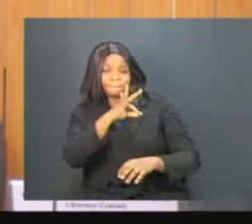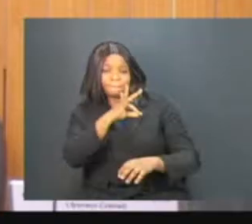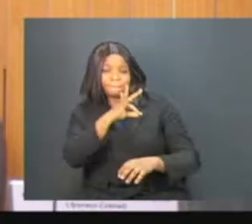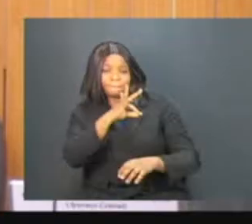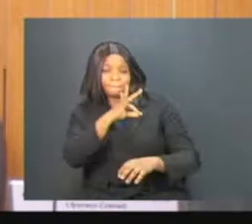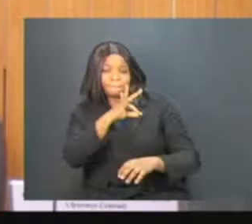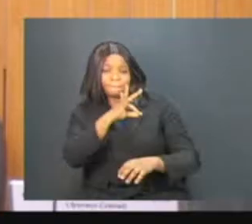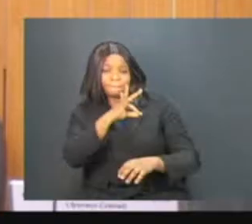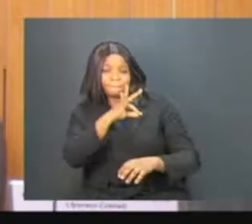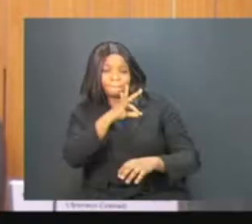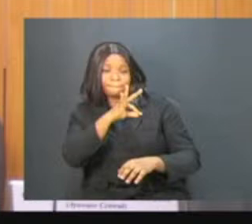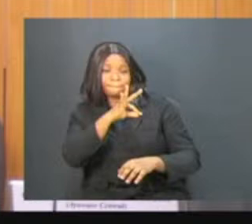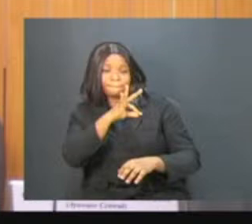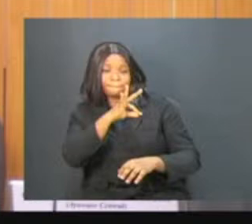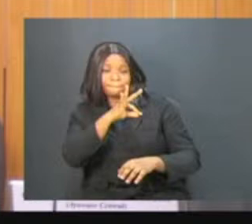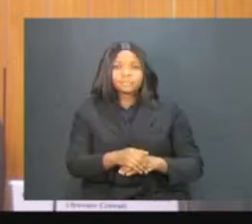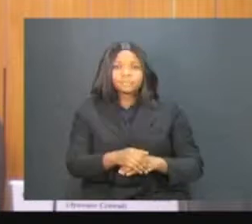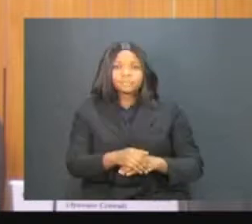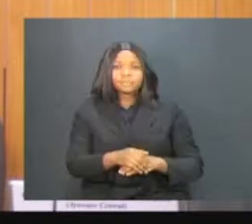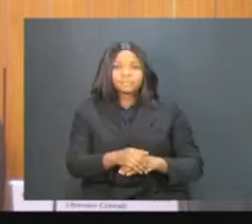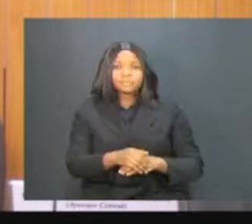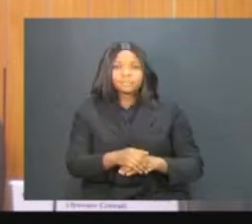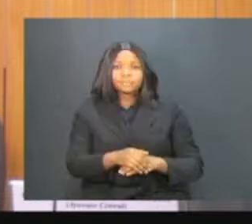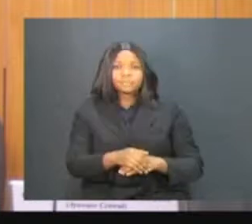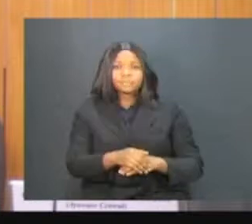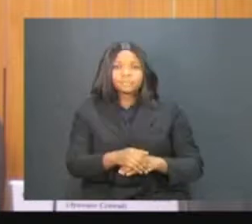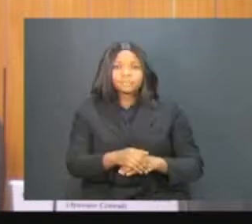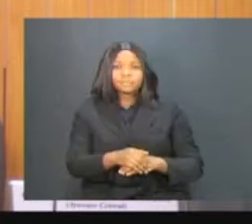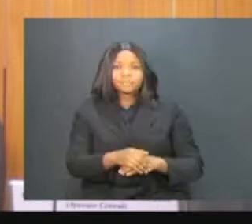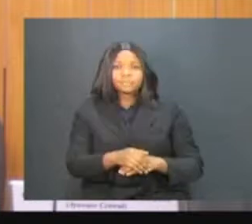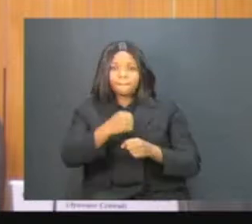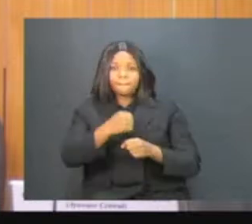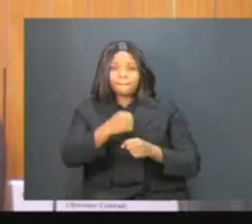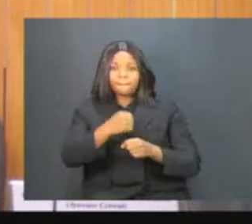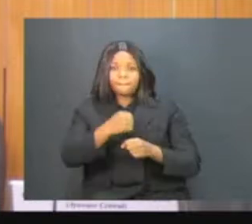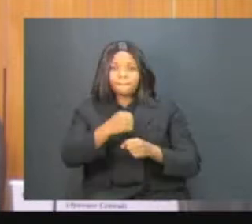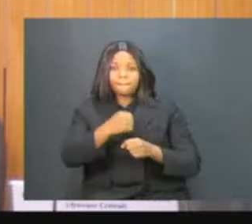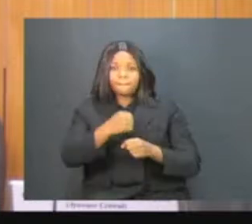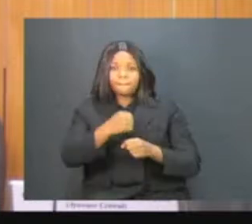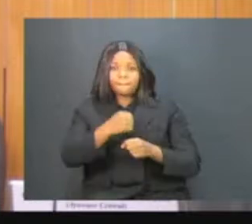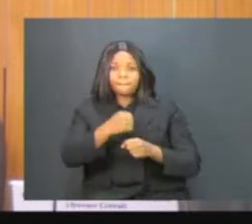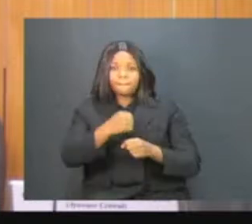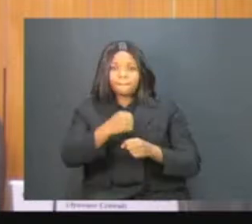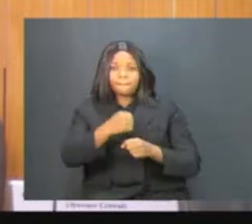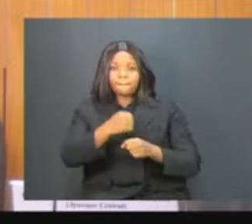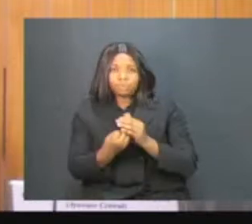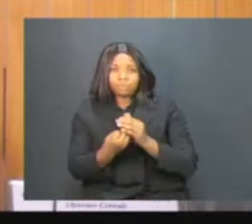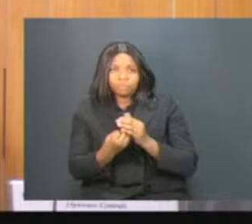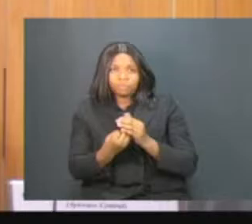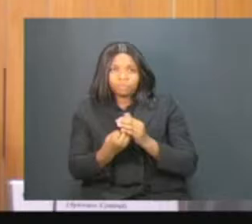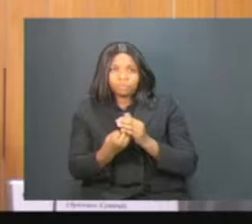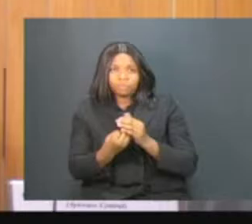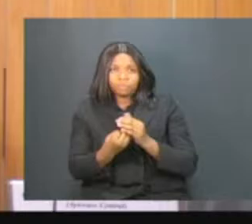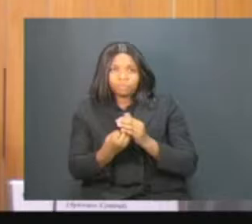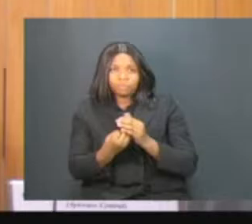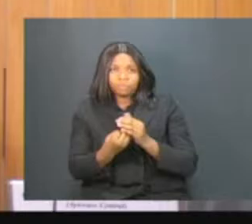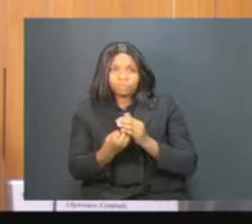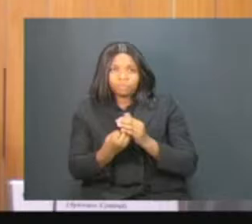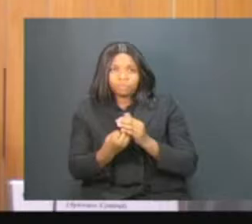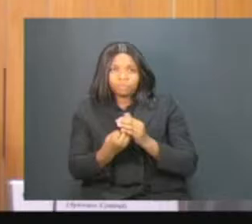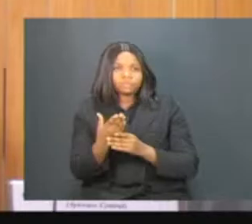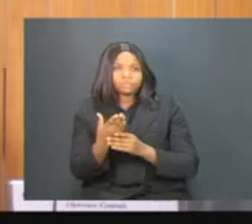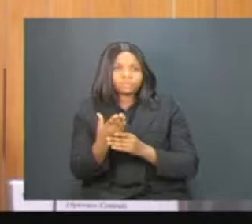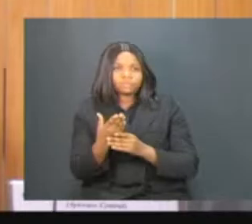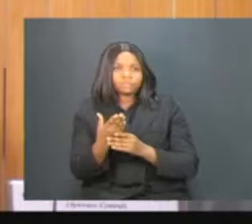Mr. Speaker, it will also enhance the economic growth. You left an economy that was on